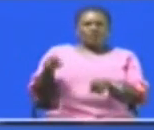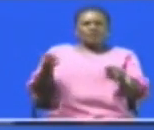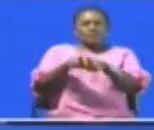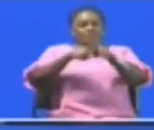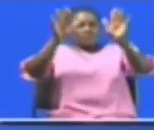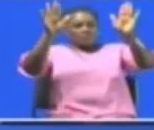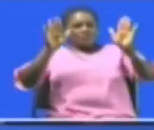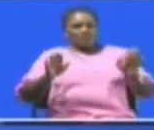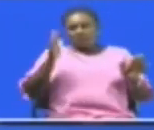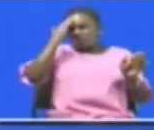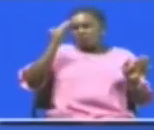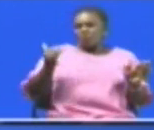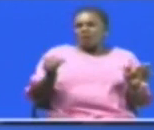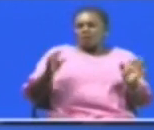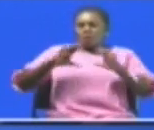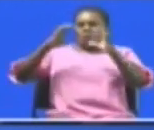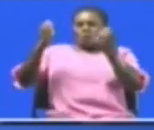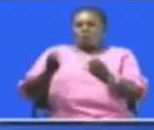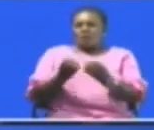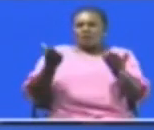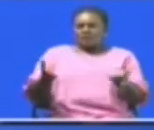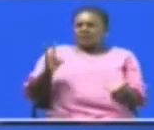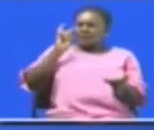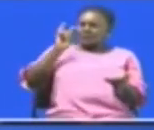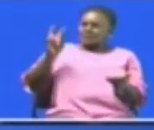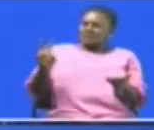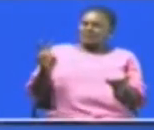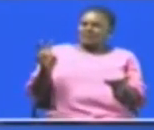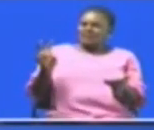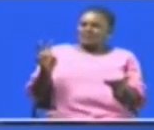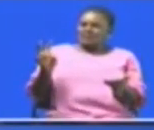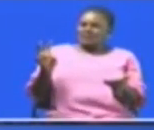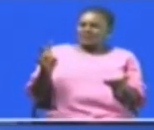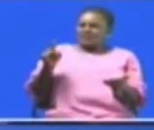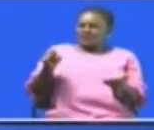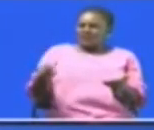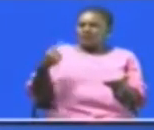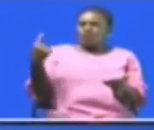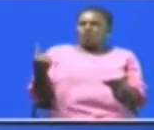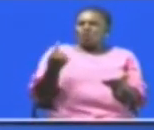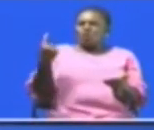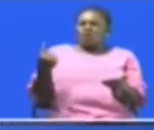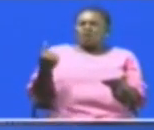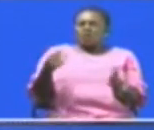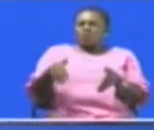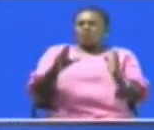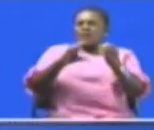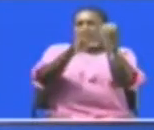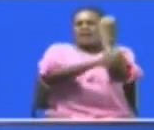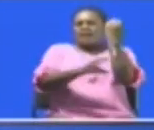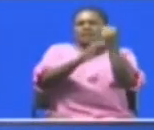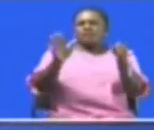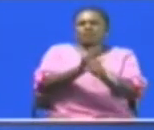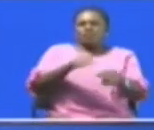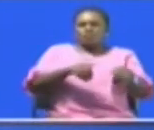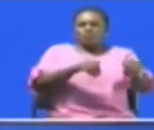ya muhimu kwa sababu dunia hii ukiangalia hiyo ndio njia nchi zote zinaenda.